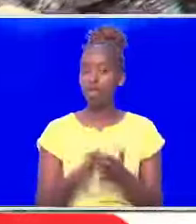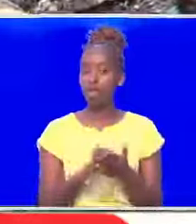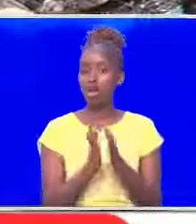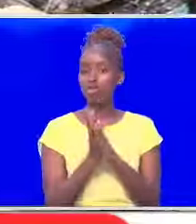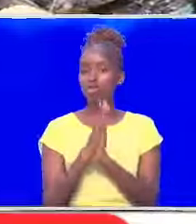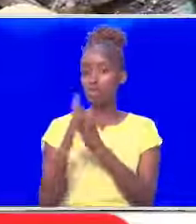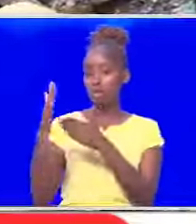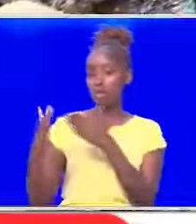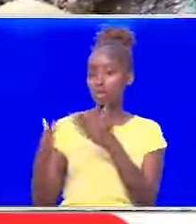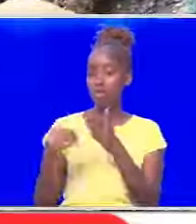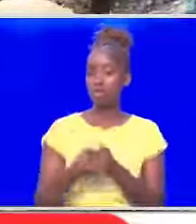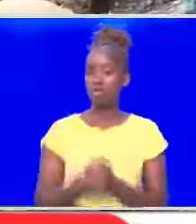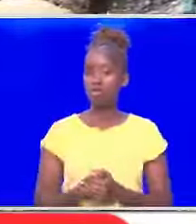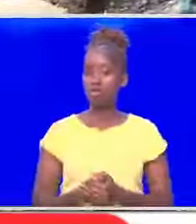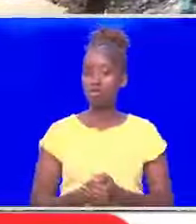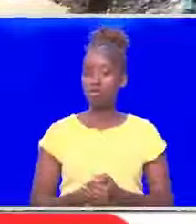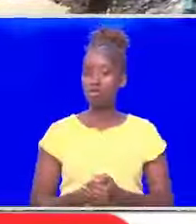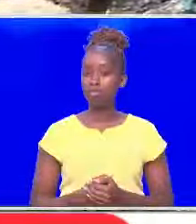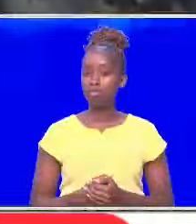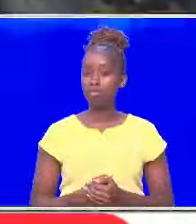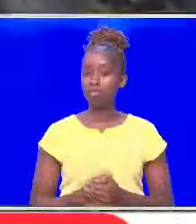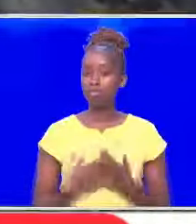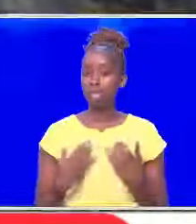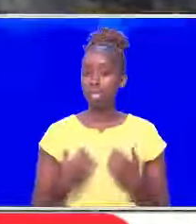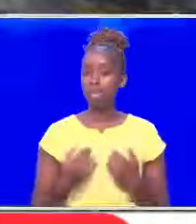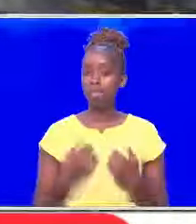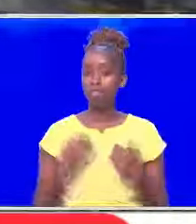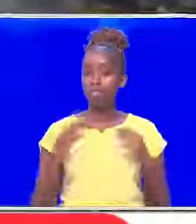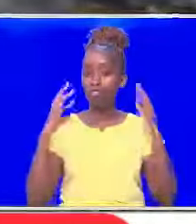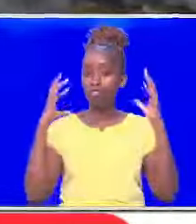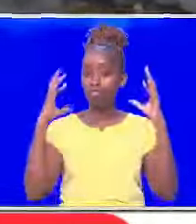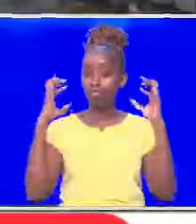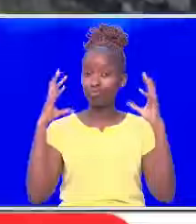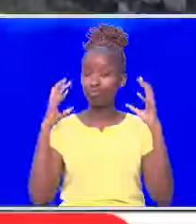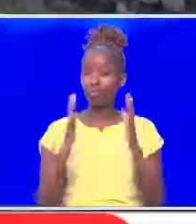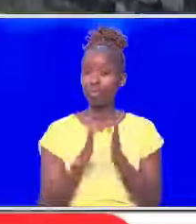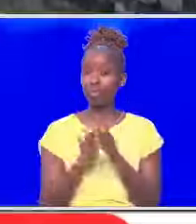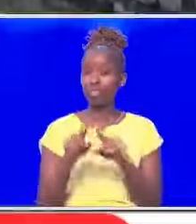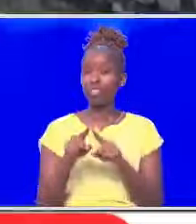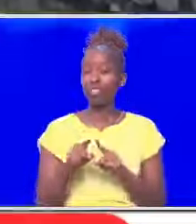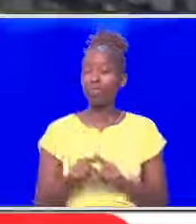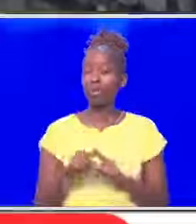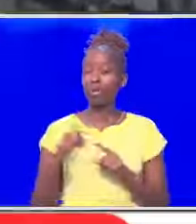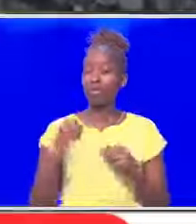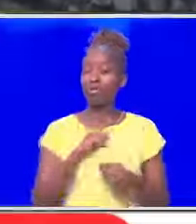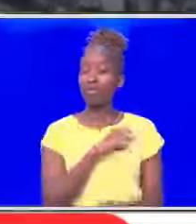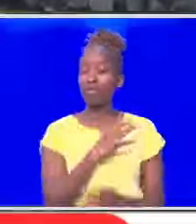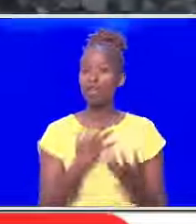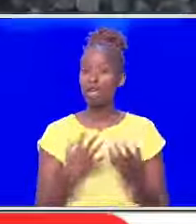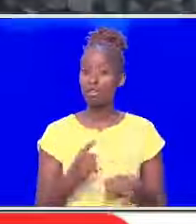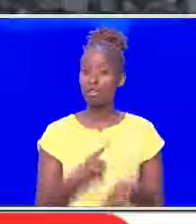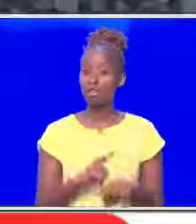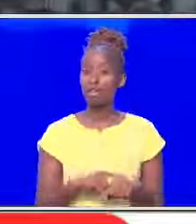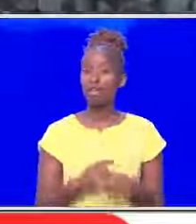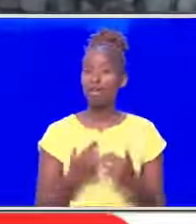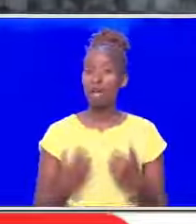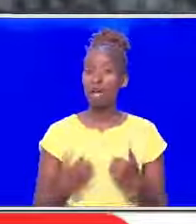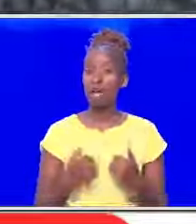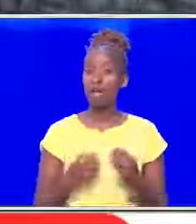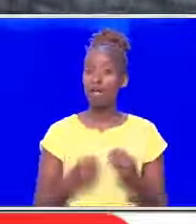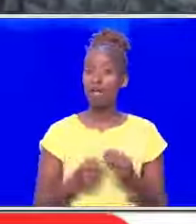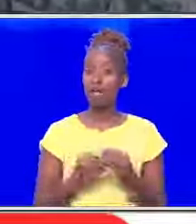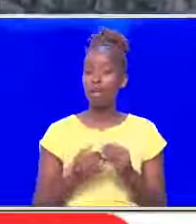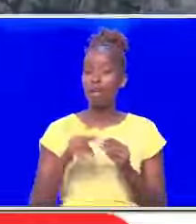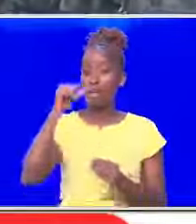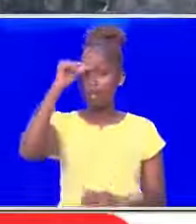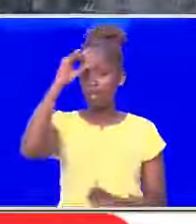concerns, anguish, despair, and frustration emotions dominating their conversations with Governor Sakaja's leadership as they